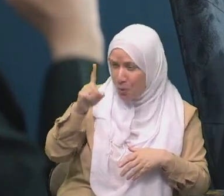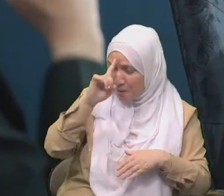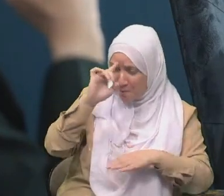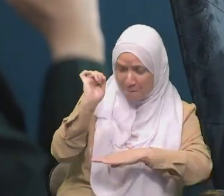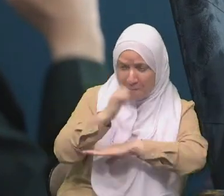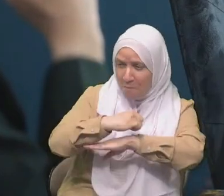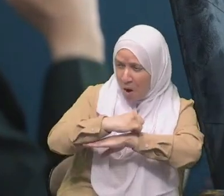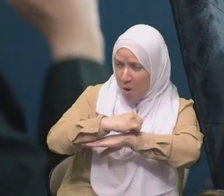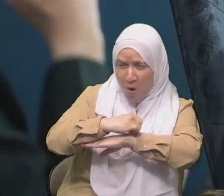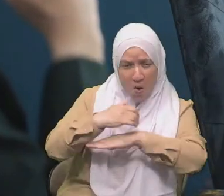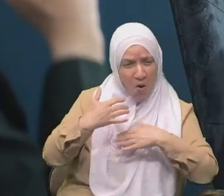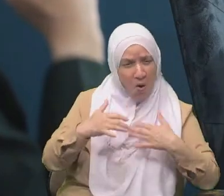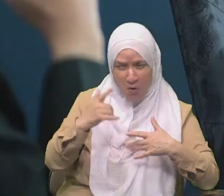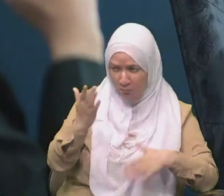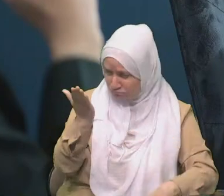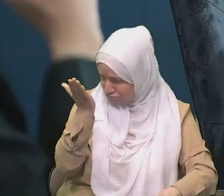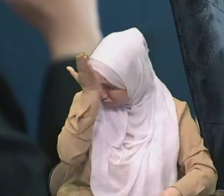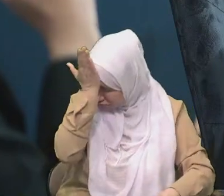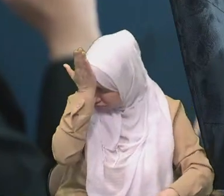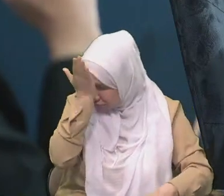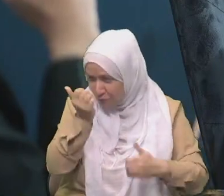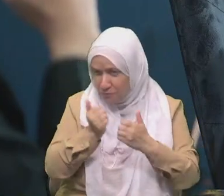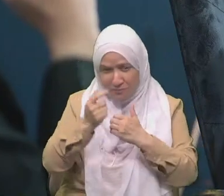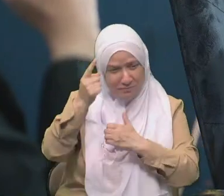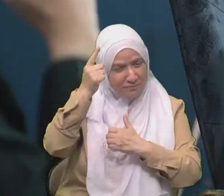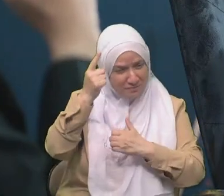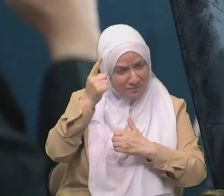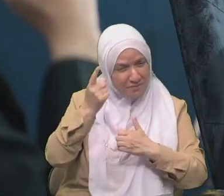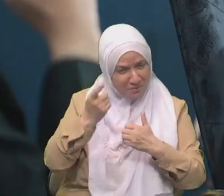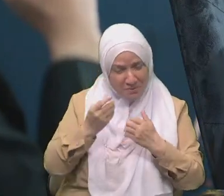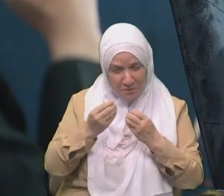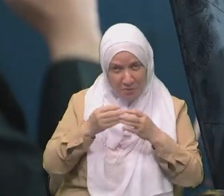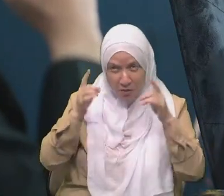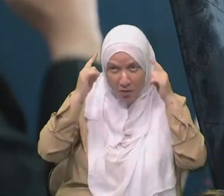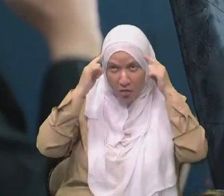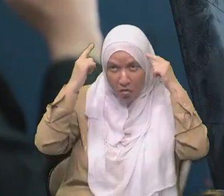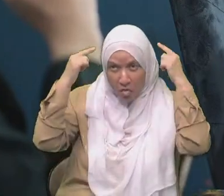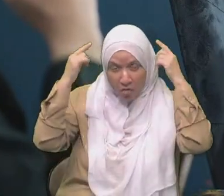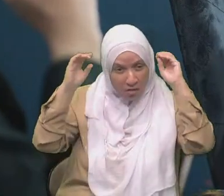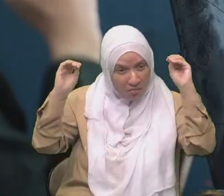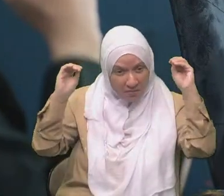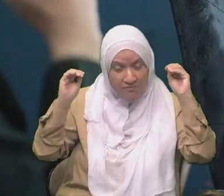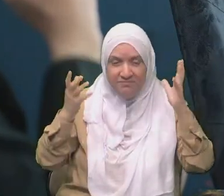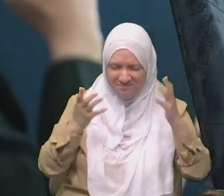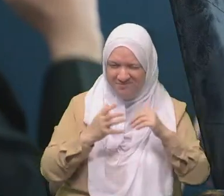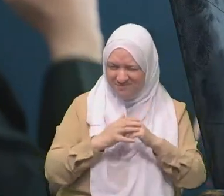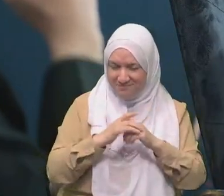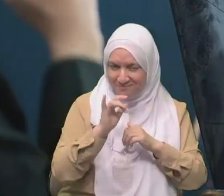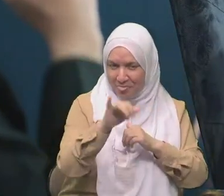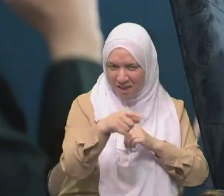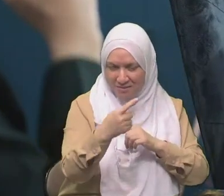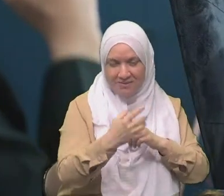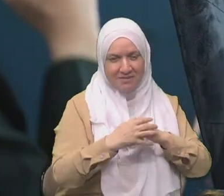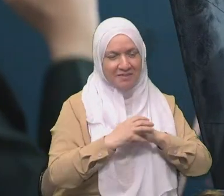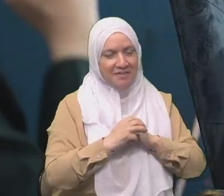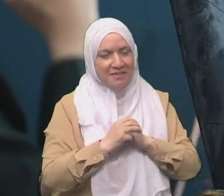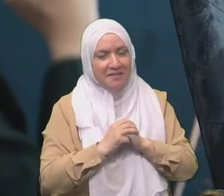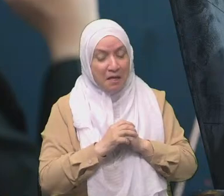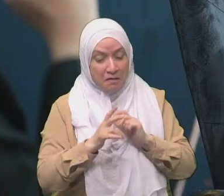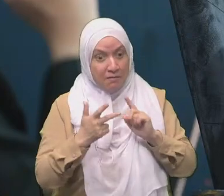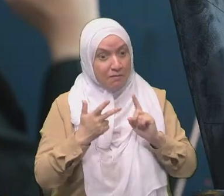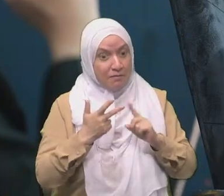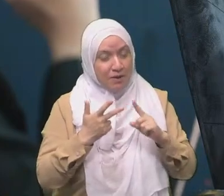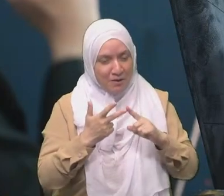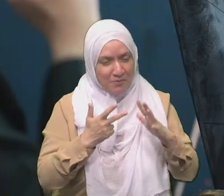those who don't know nothing about knowledge, when they talk, mashallah. It's just like the whole ilm, they're the Mecca of knowledge, yani. That's it, yani. You have